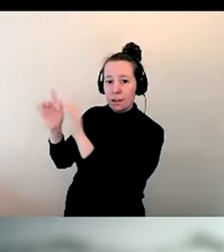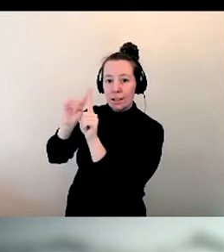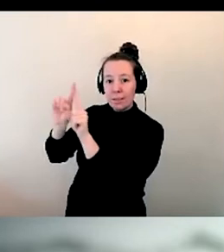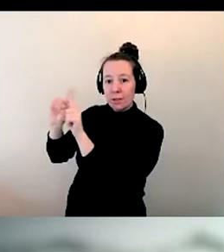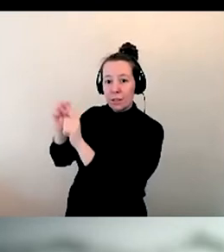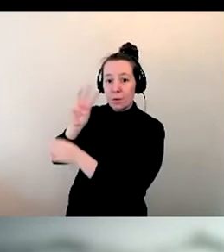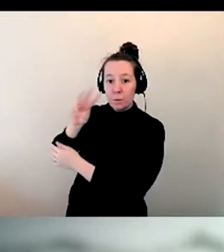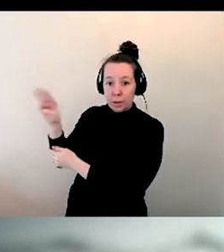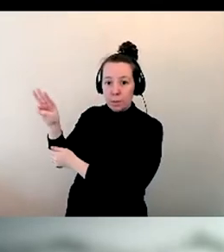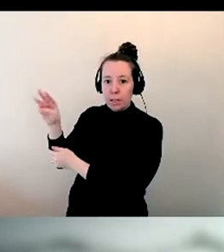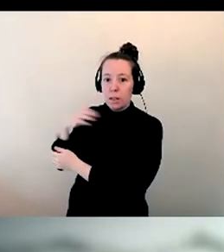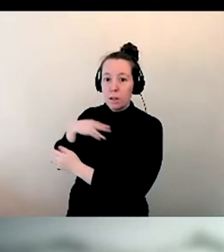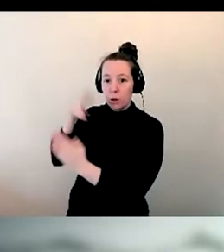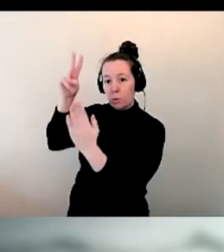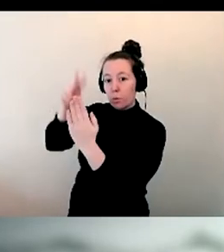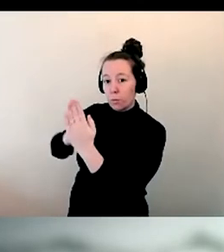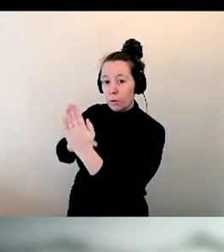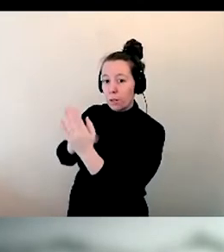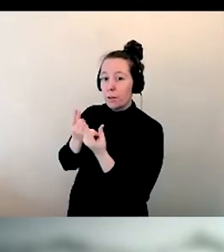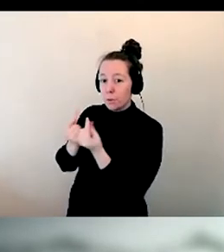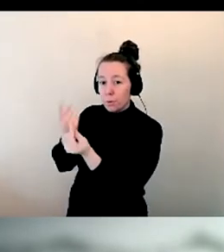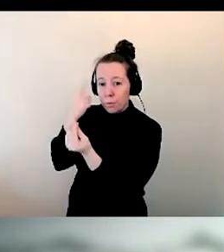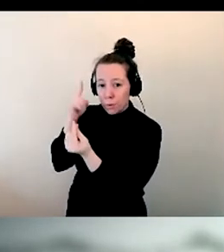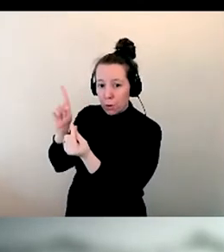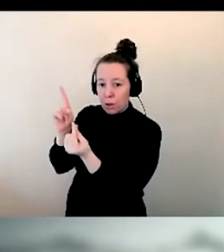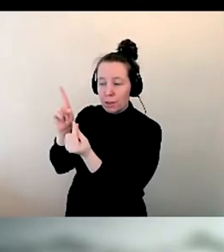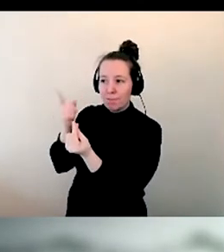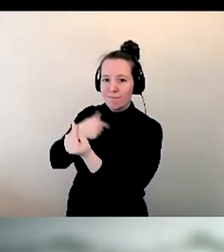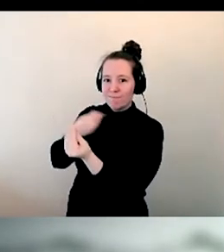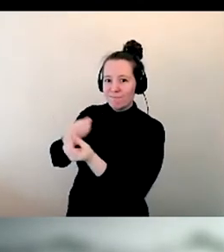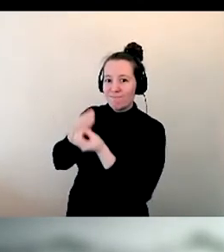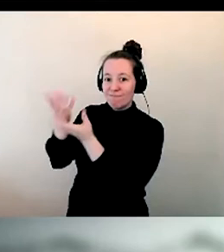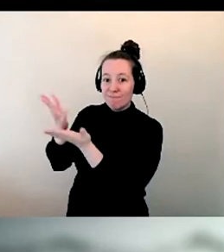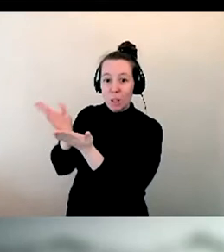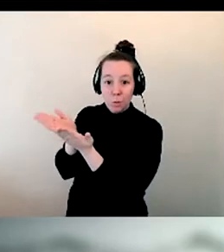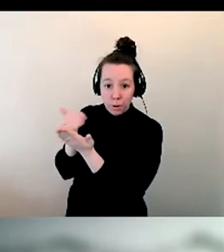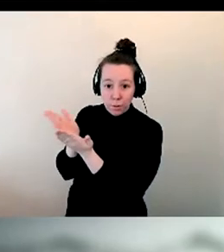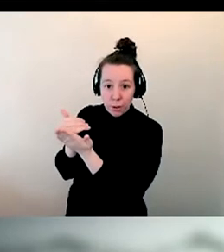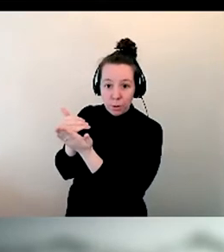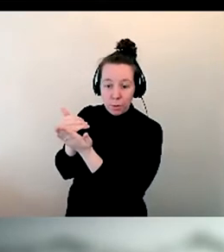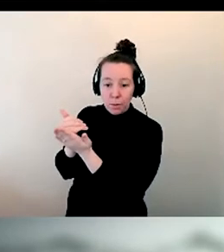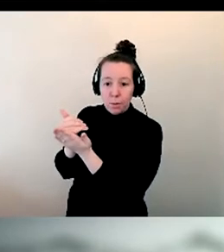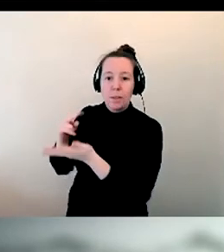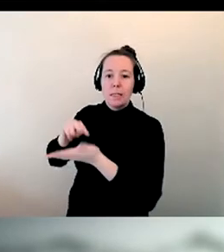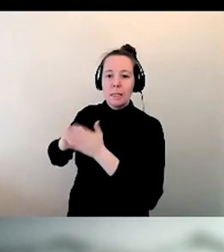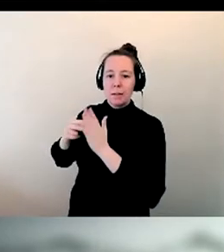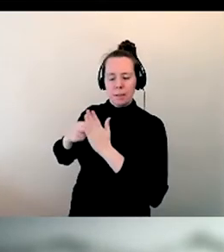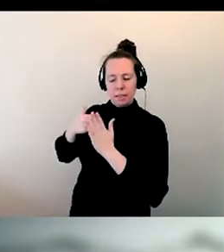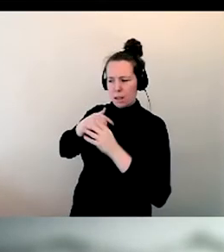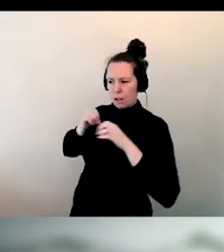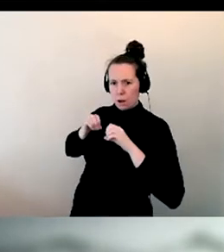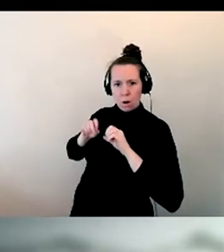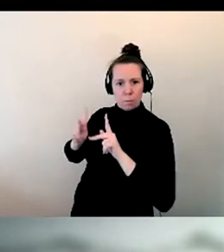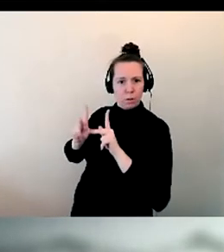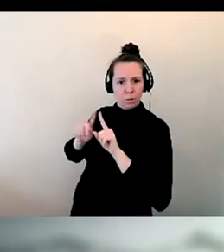the book is actually published. And I think that gives you an opportunity to not only read books that haven't been published yet,